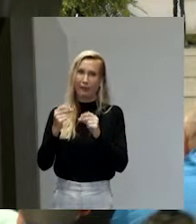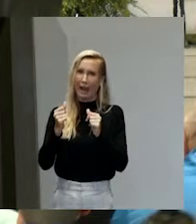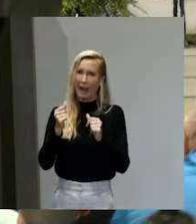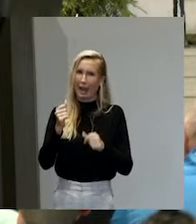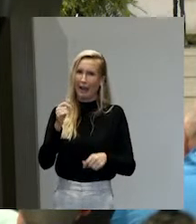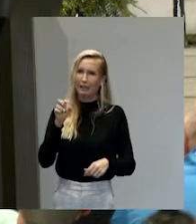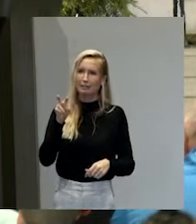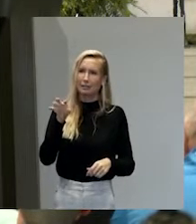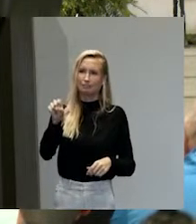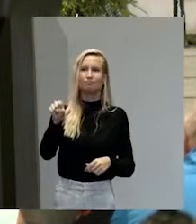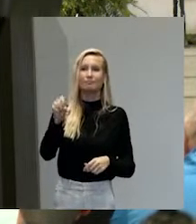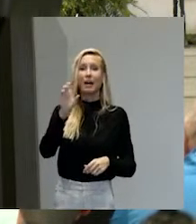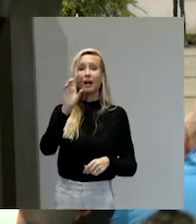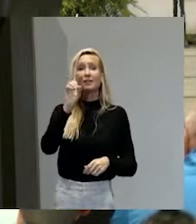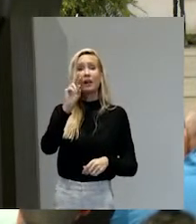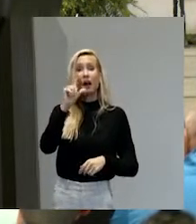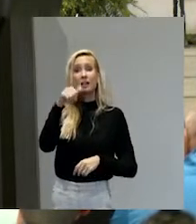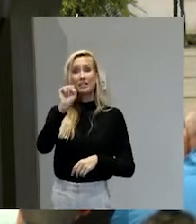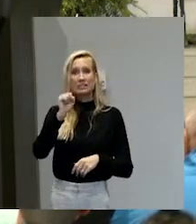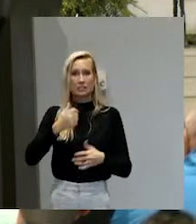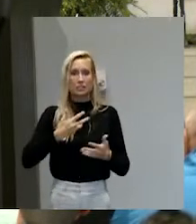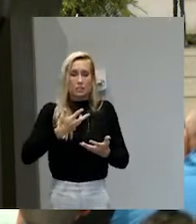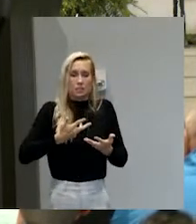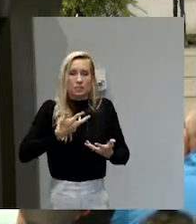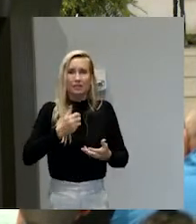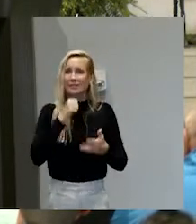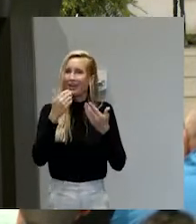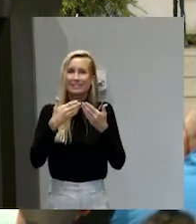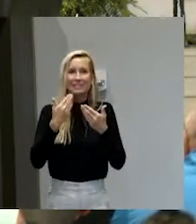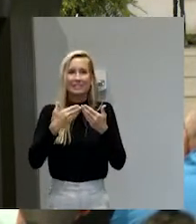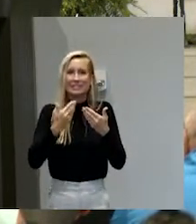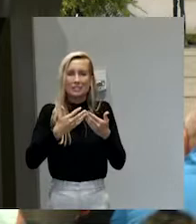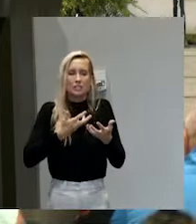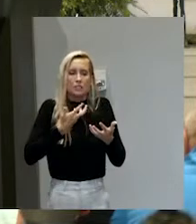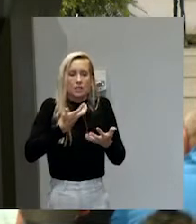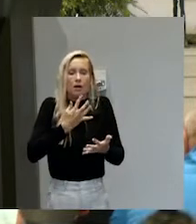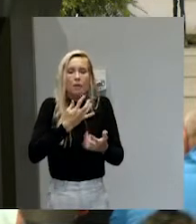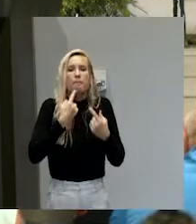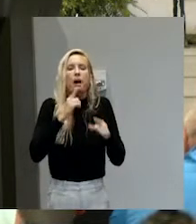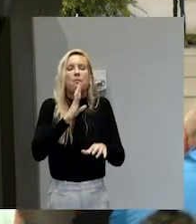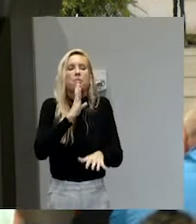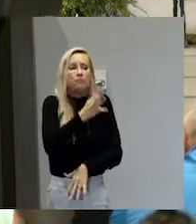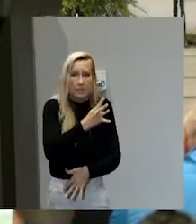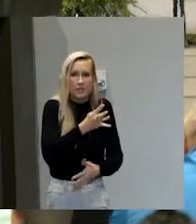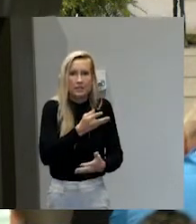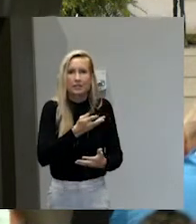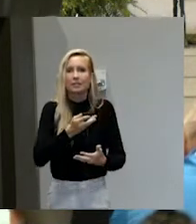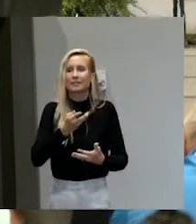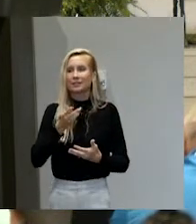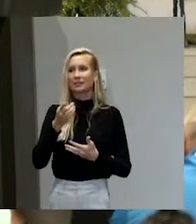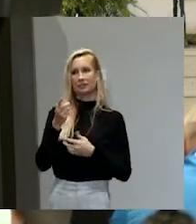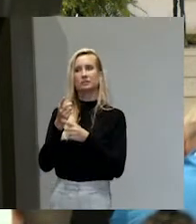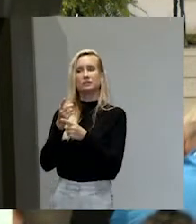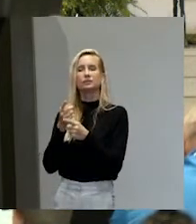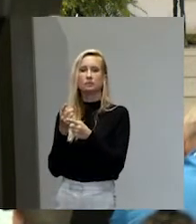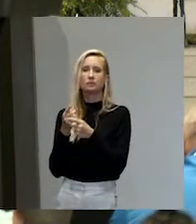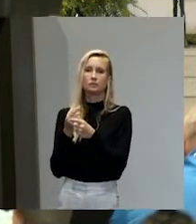easy for him. I mean, he gets it out, which I think is a lot more than I've done in my past. Very. But